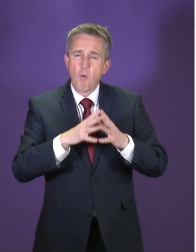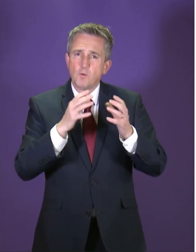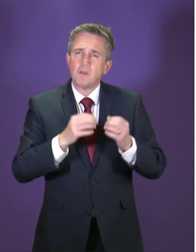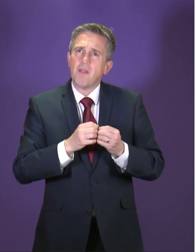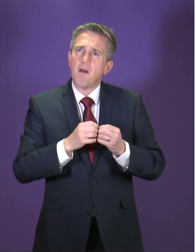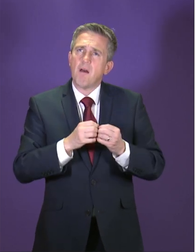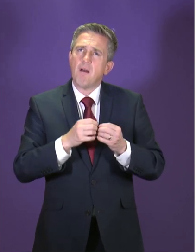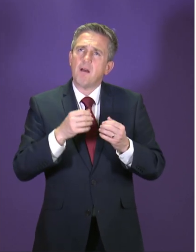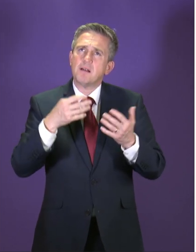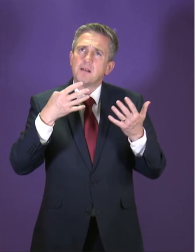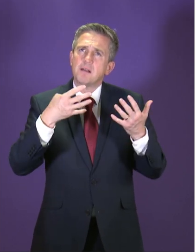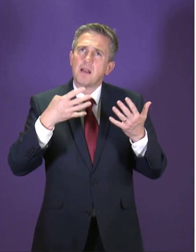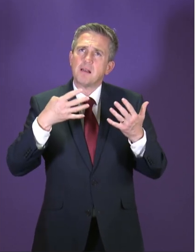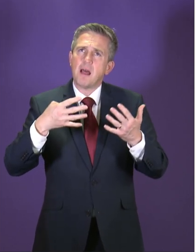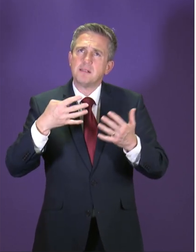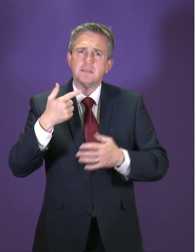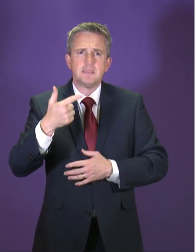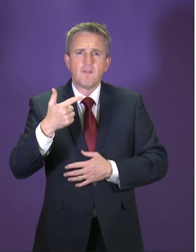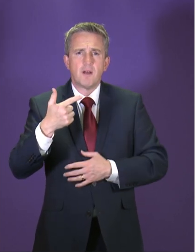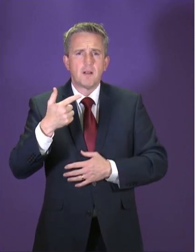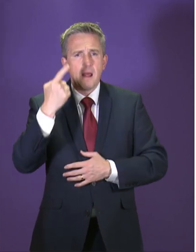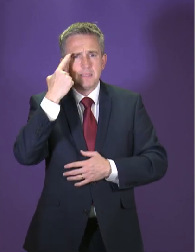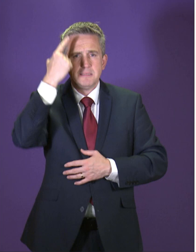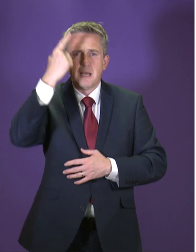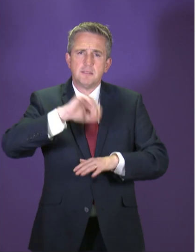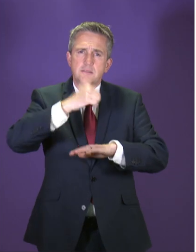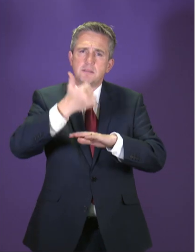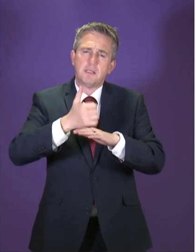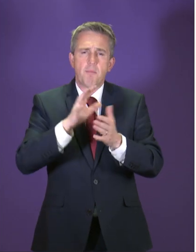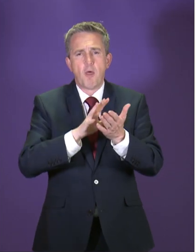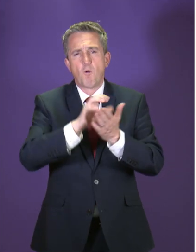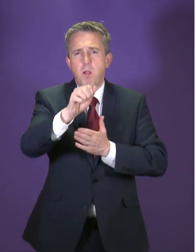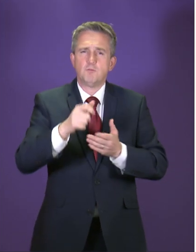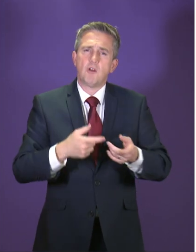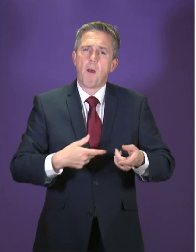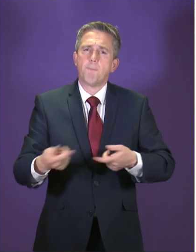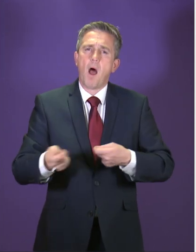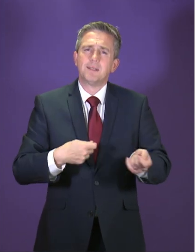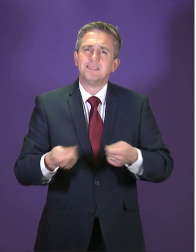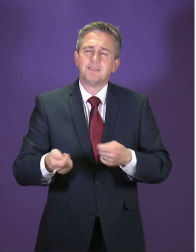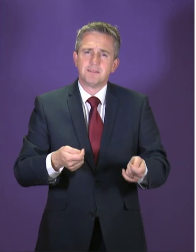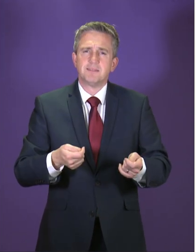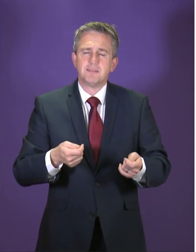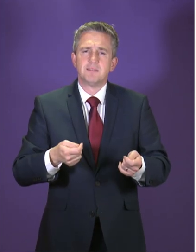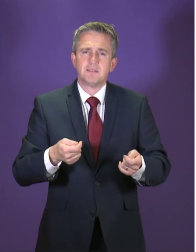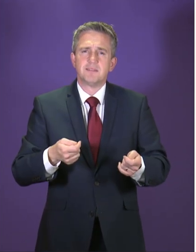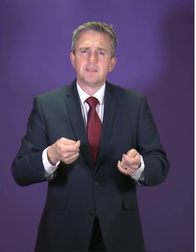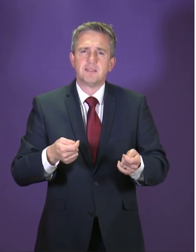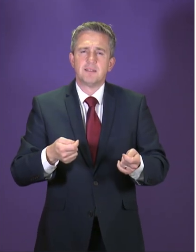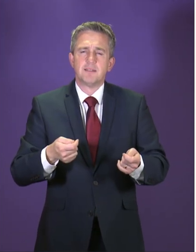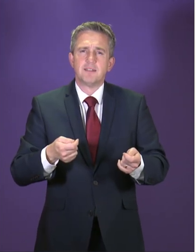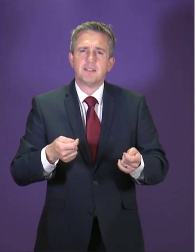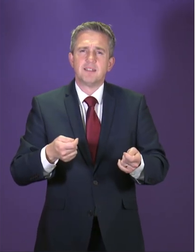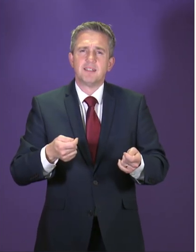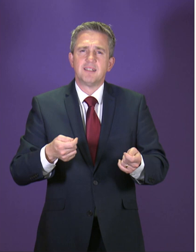97, I decided to do the culture market. And in the same time, I understood how important it is